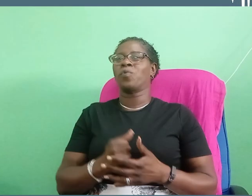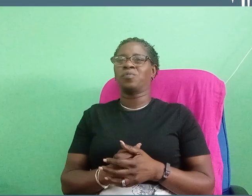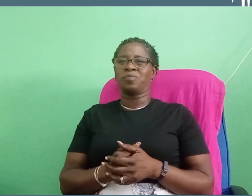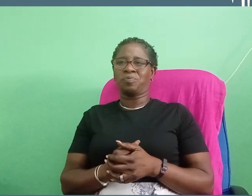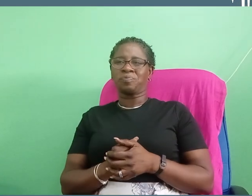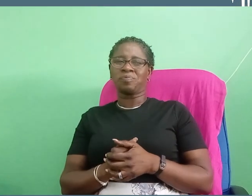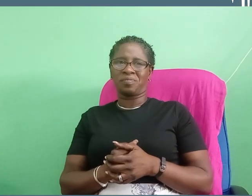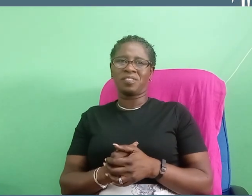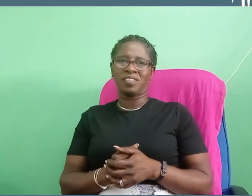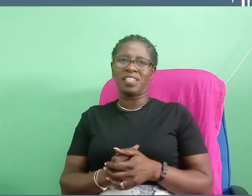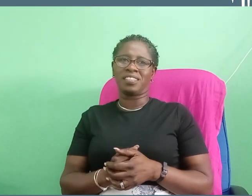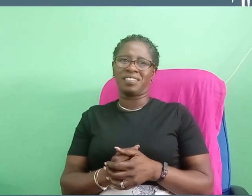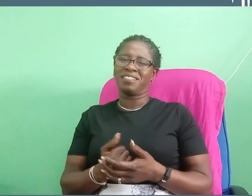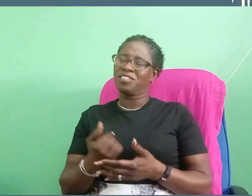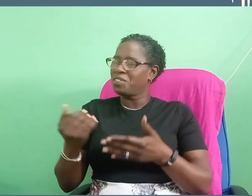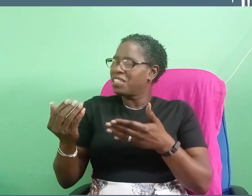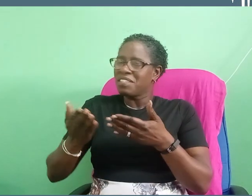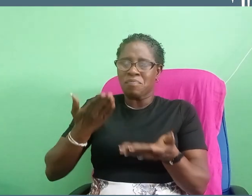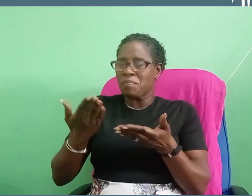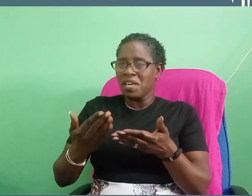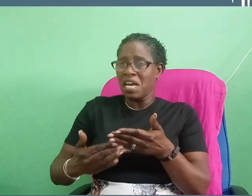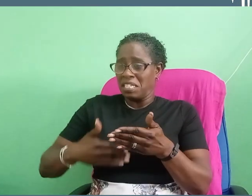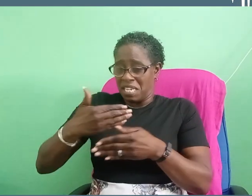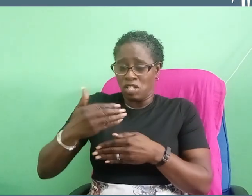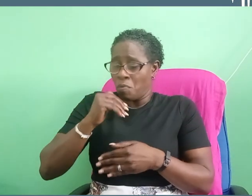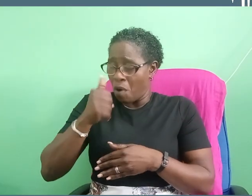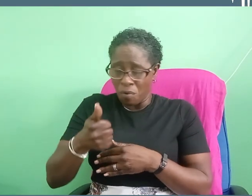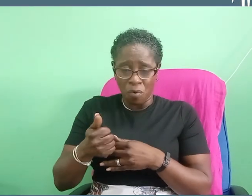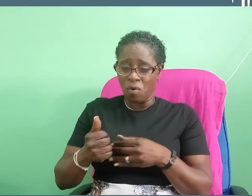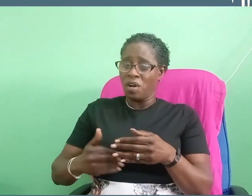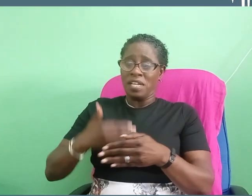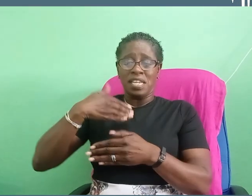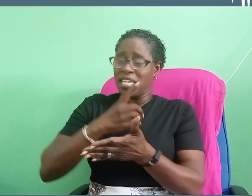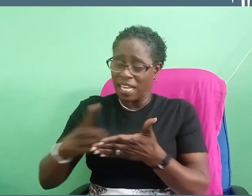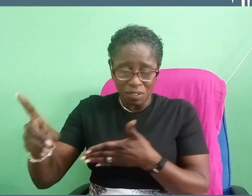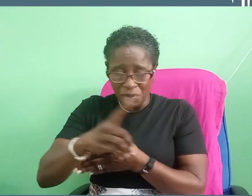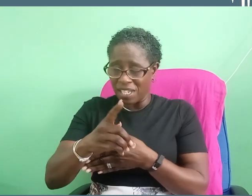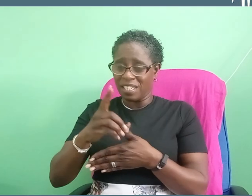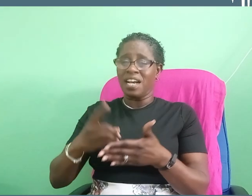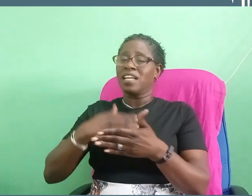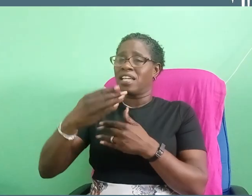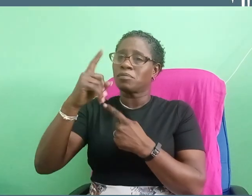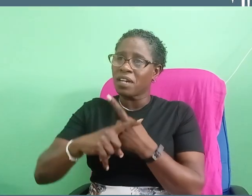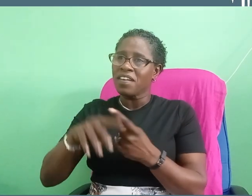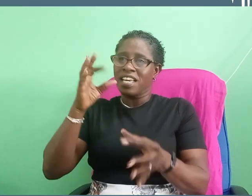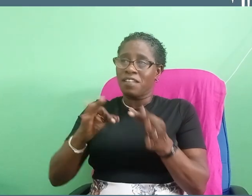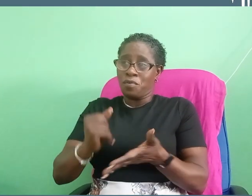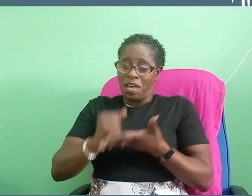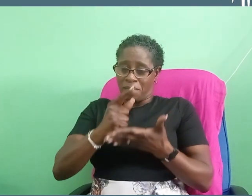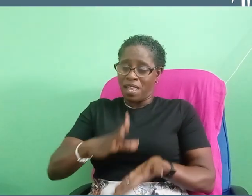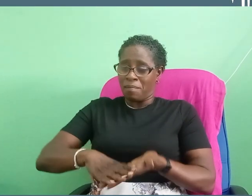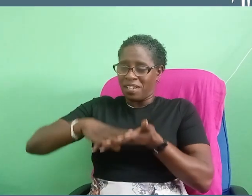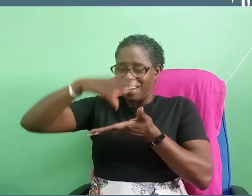next hour or the next day or 2 weeks from now or a month from now, if we have helped them learn through